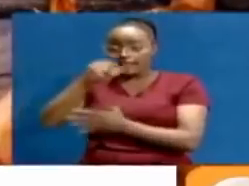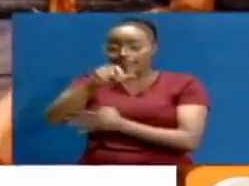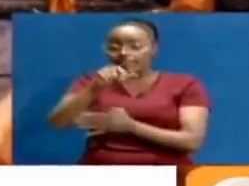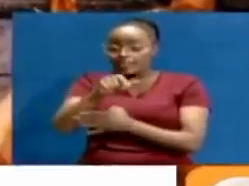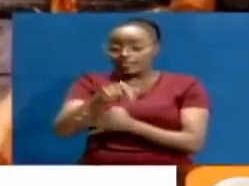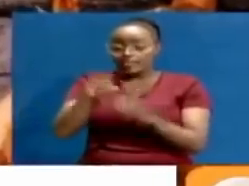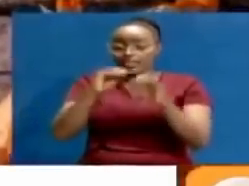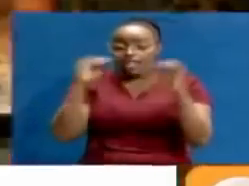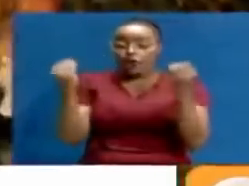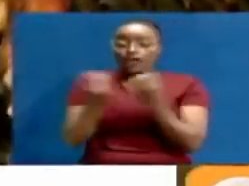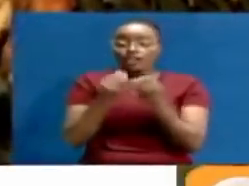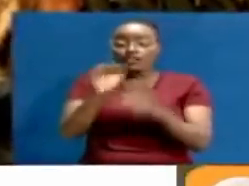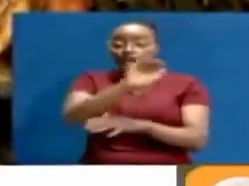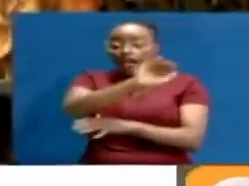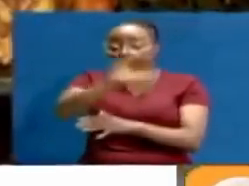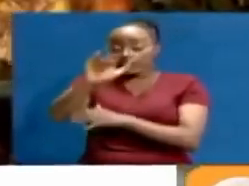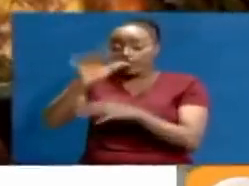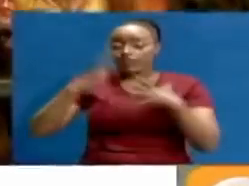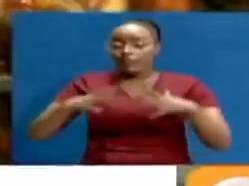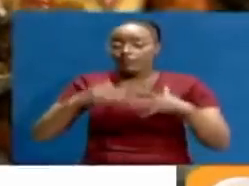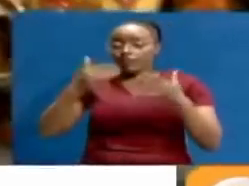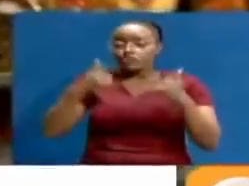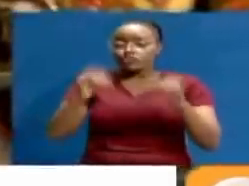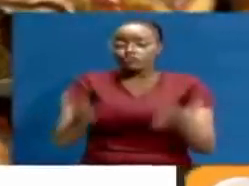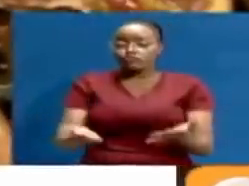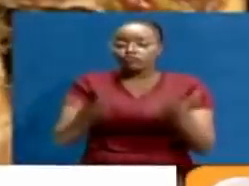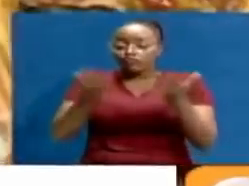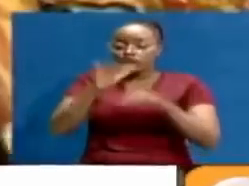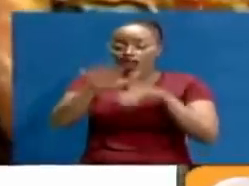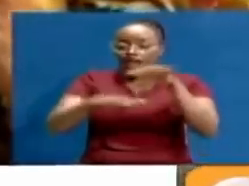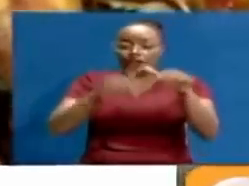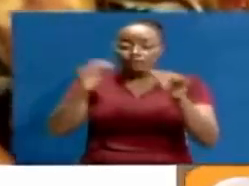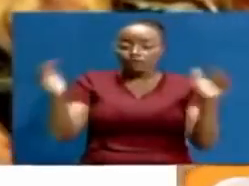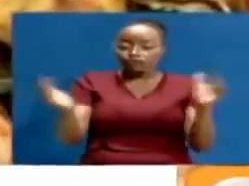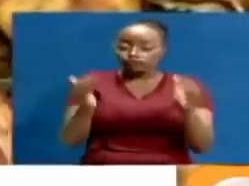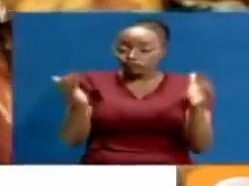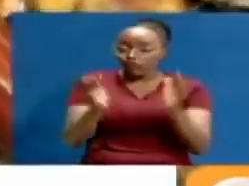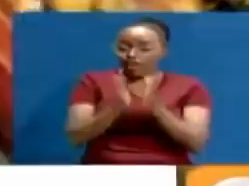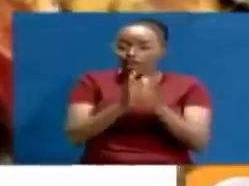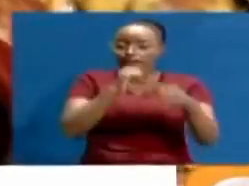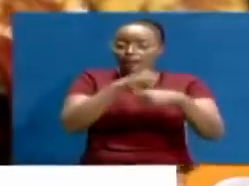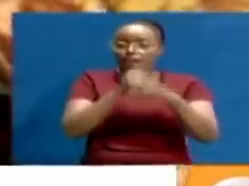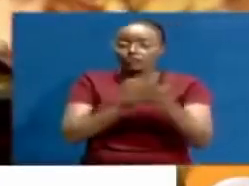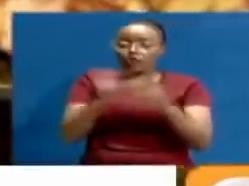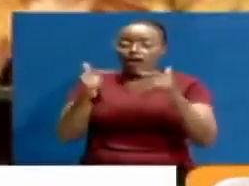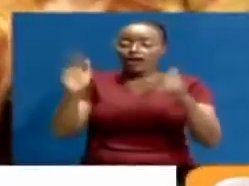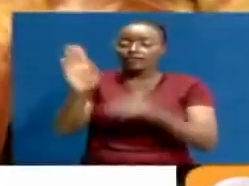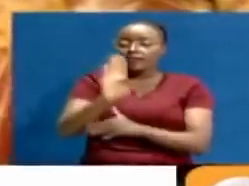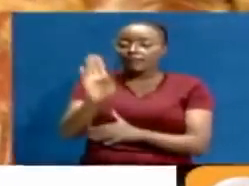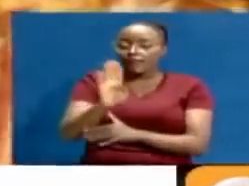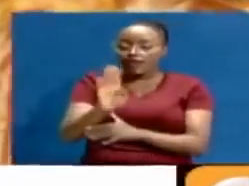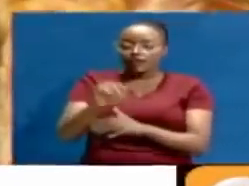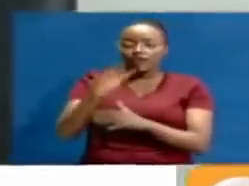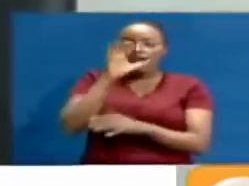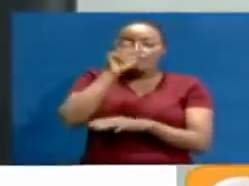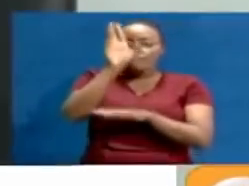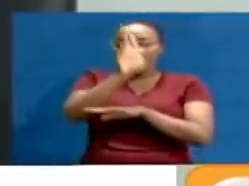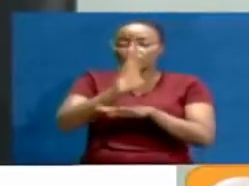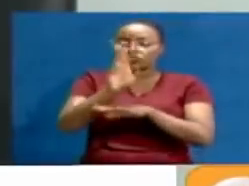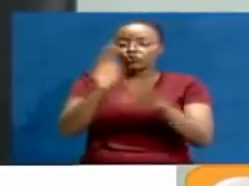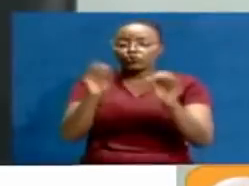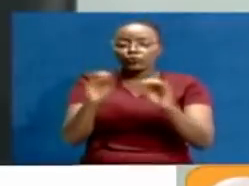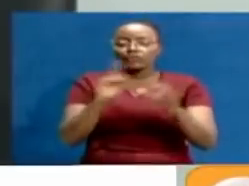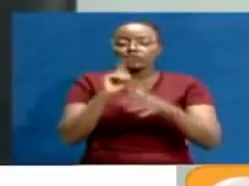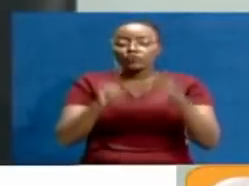that the organization is urging industry players to improve animal welfare practices and ensure antibiotics are not abused. So